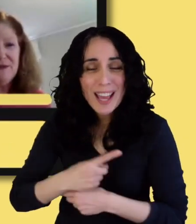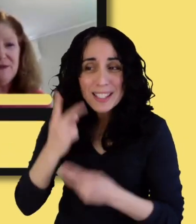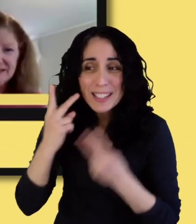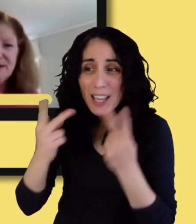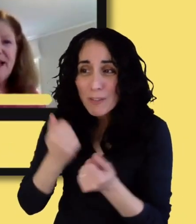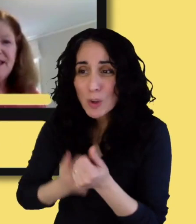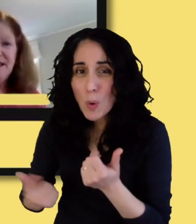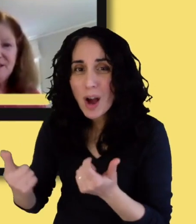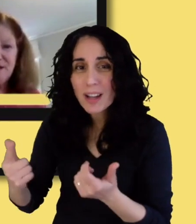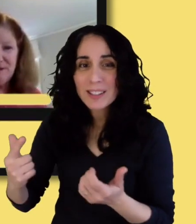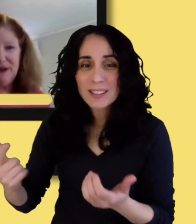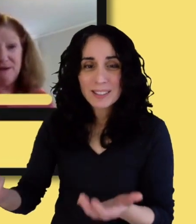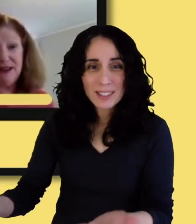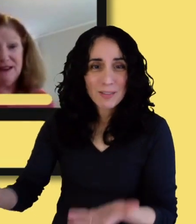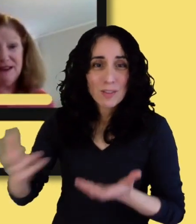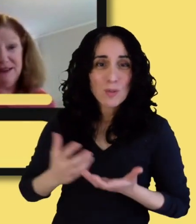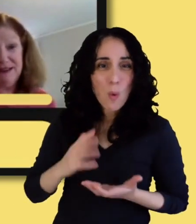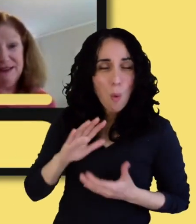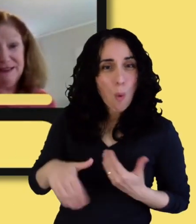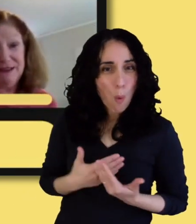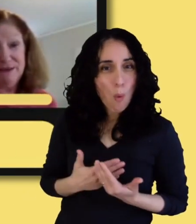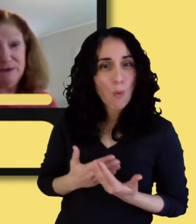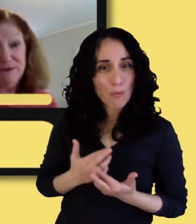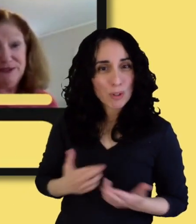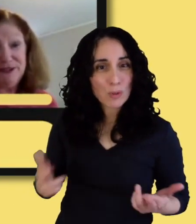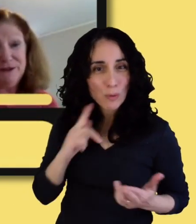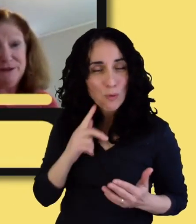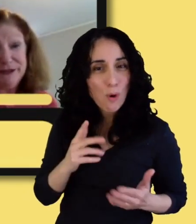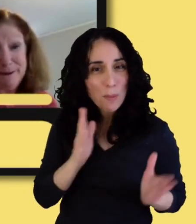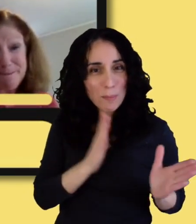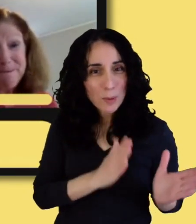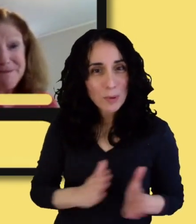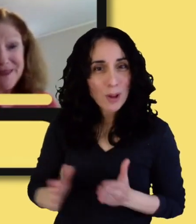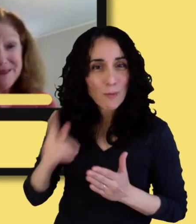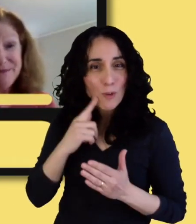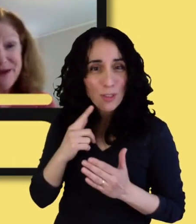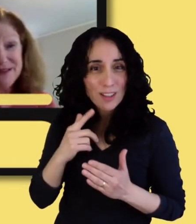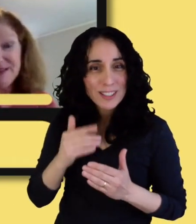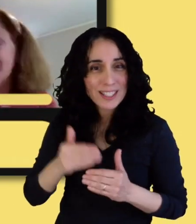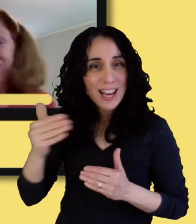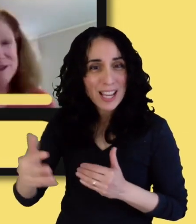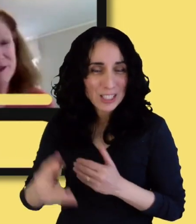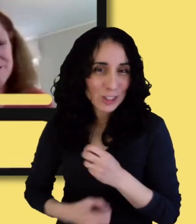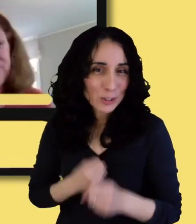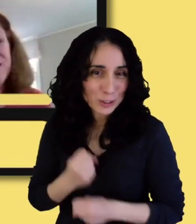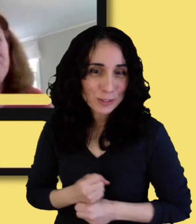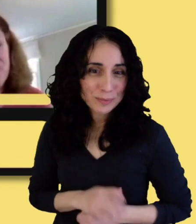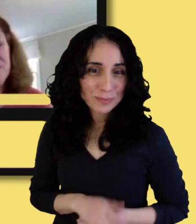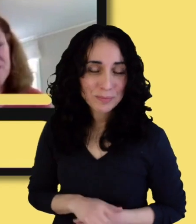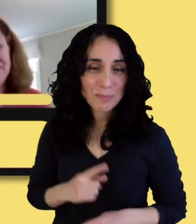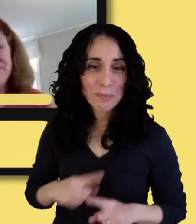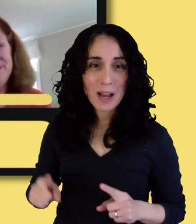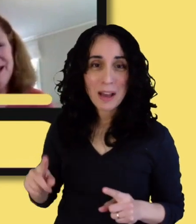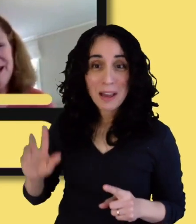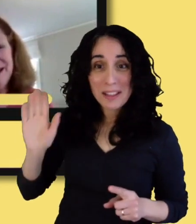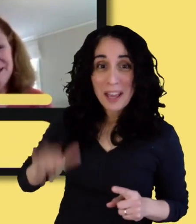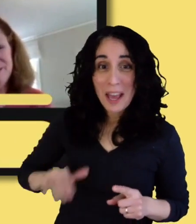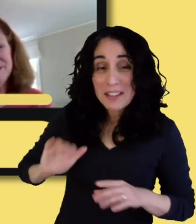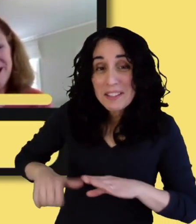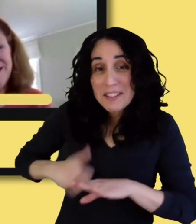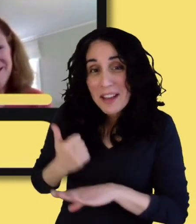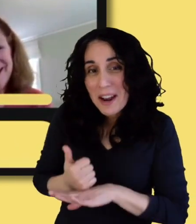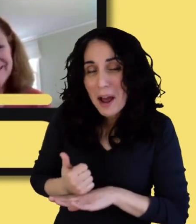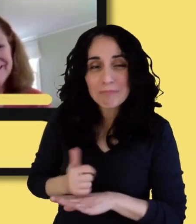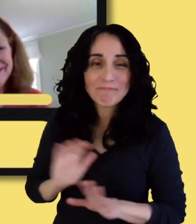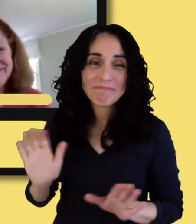of handing it back in so that we are ready to make the move to the new year. But nothing formally has